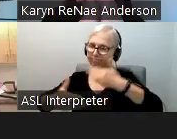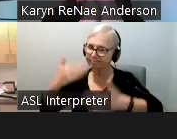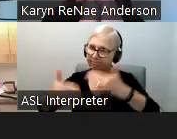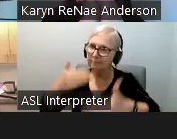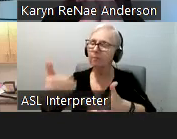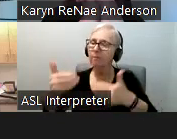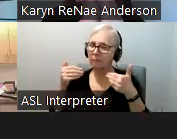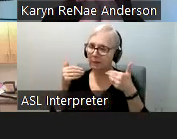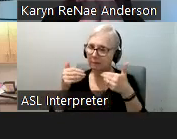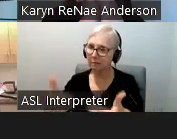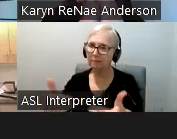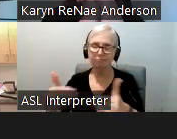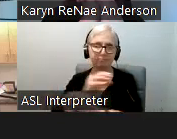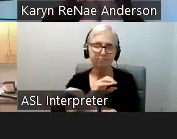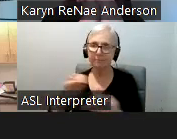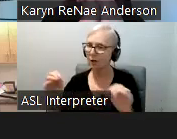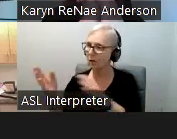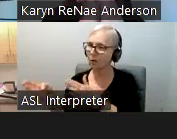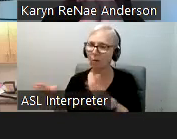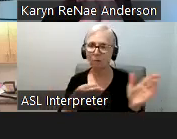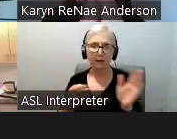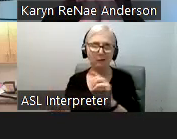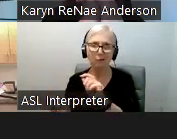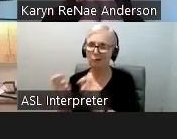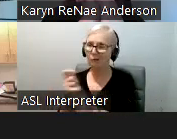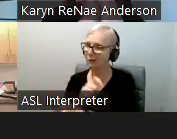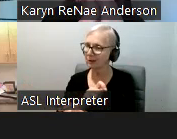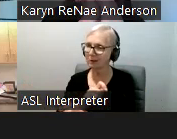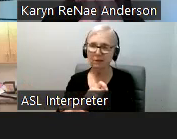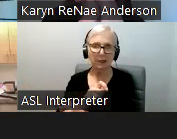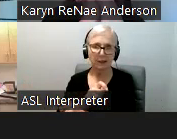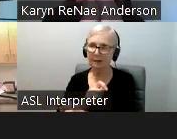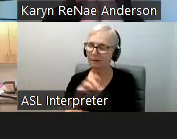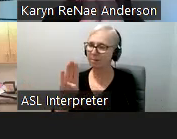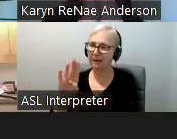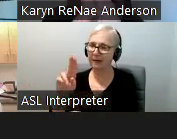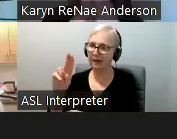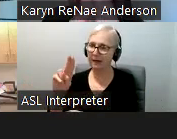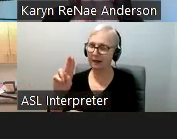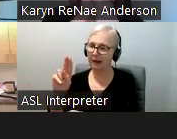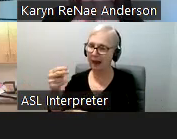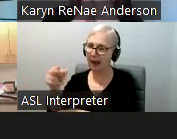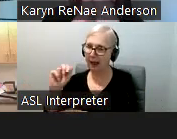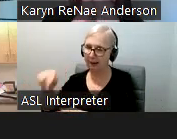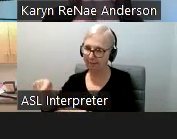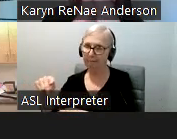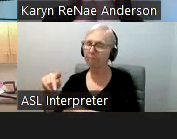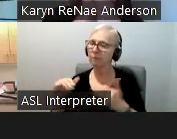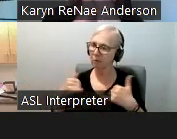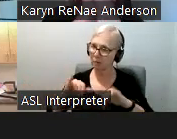moving forward. There's no plan to change BHAAC at all with the addition to this